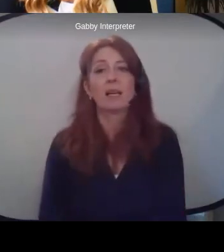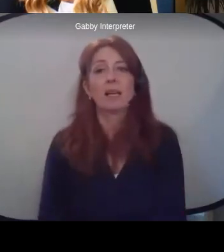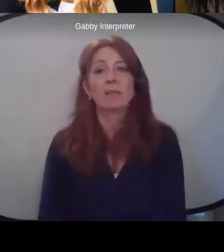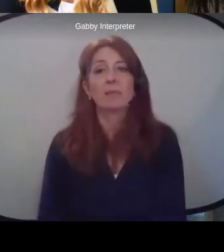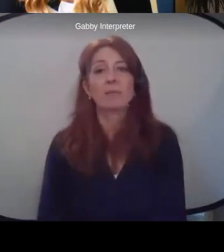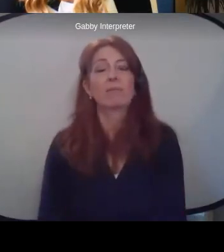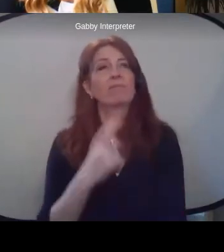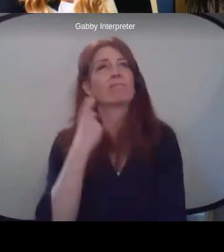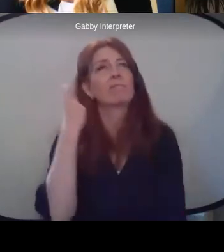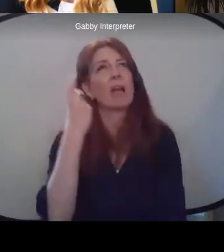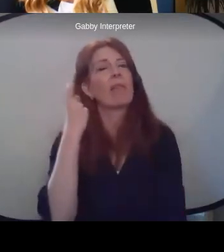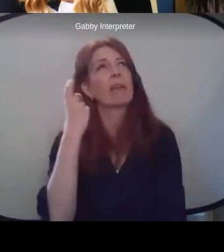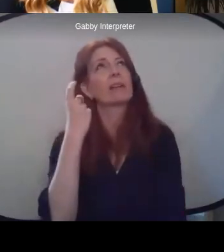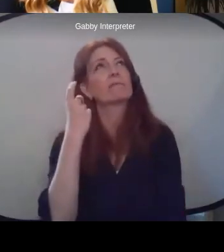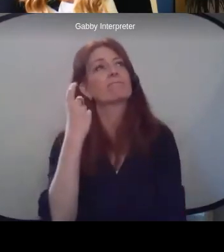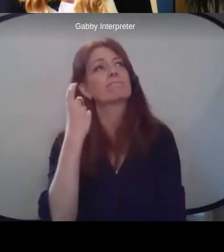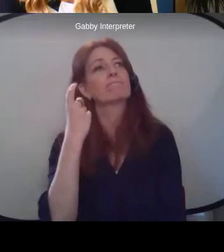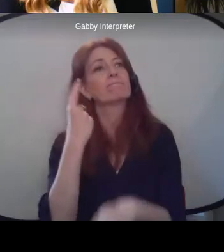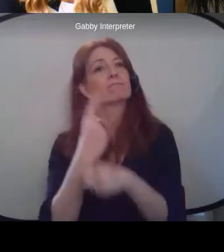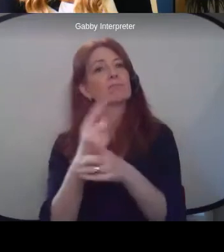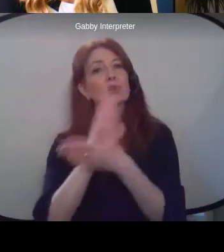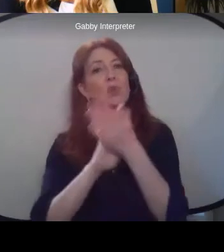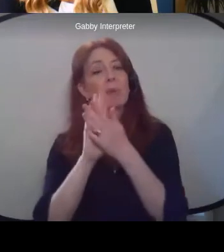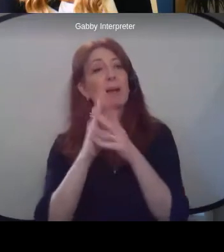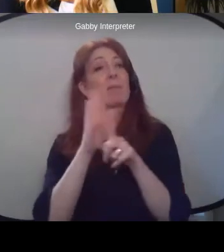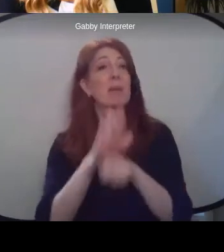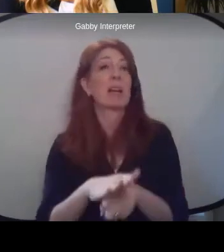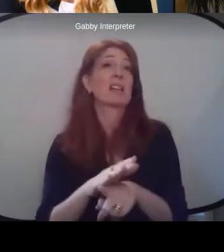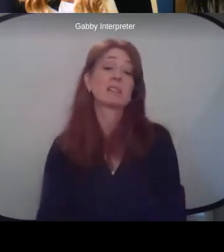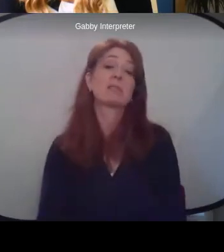back to the point you made about bias.